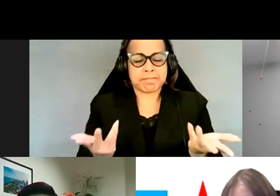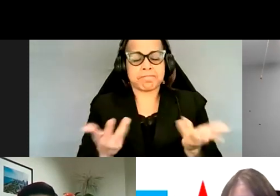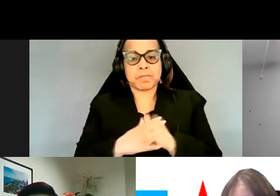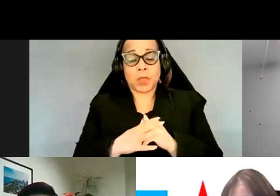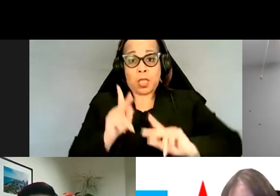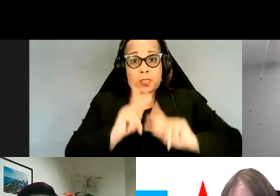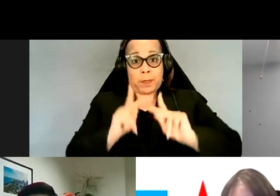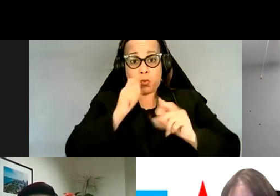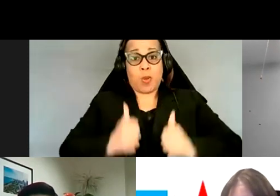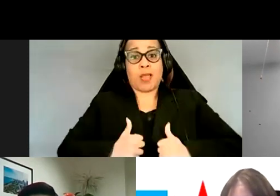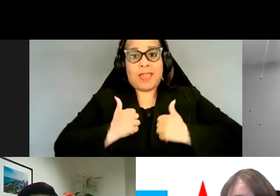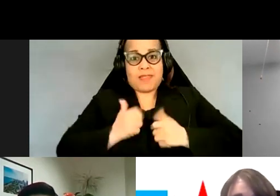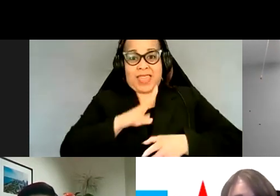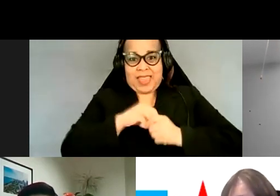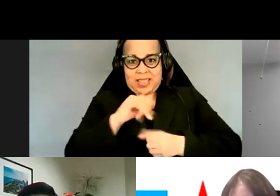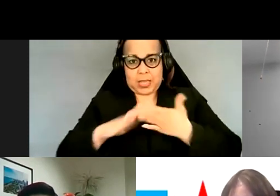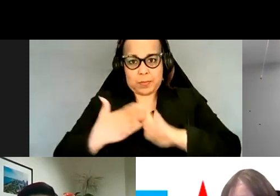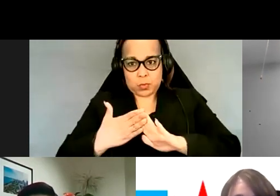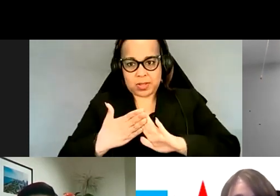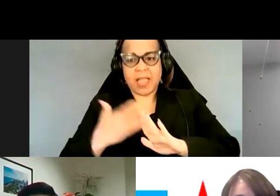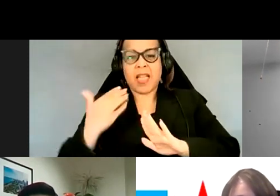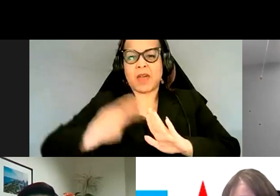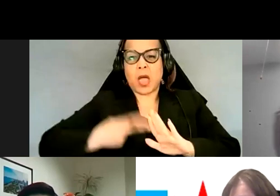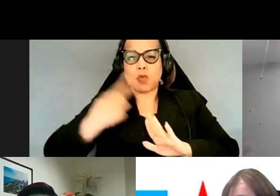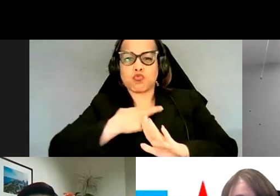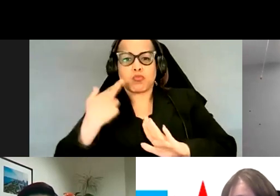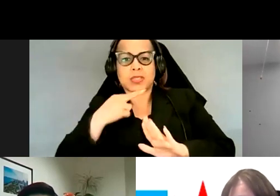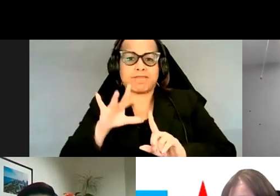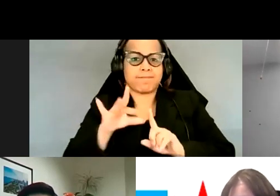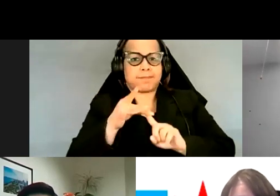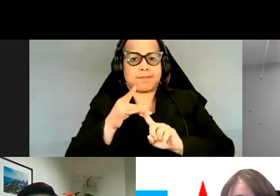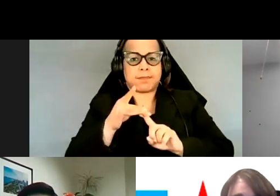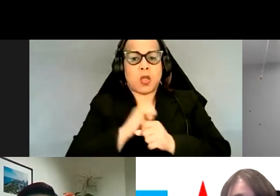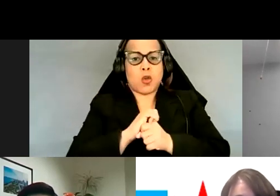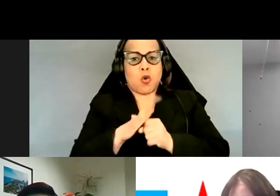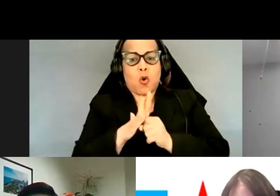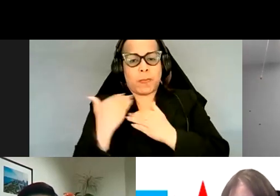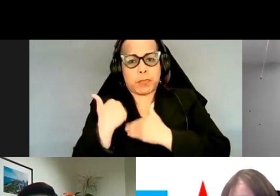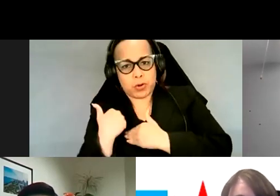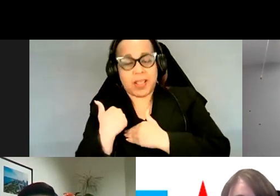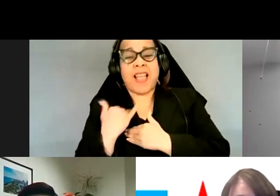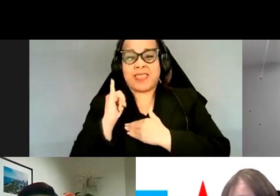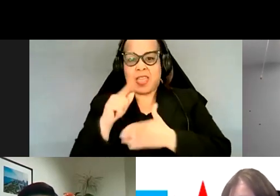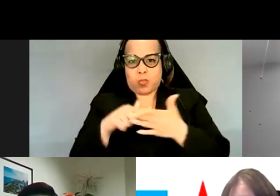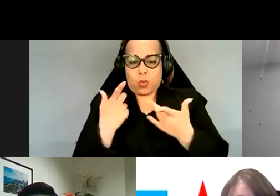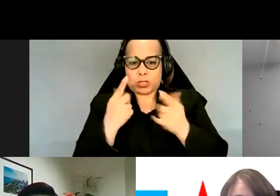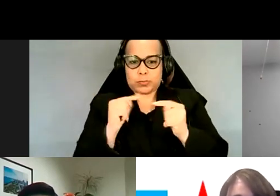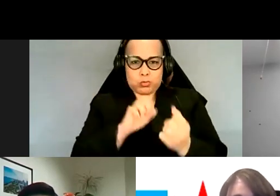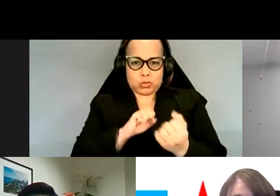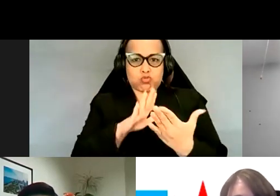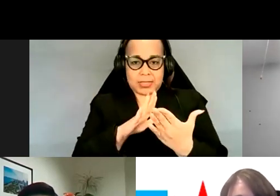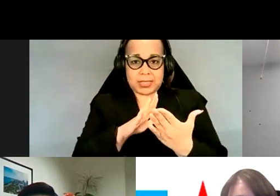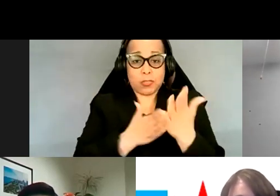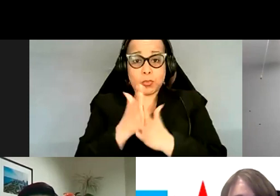the people living in those communities have a substantially higher risk of having a higher COVID burden. And that is what we are attempting to address